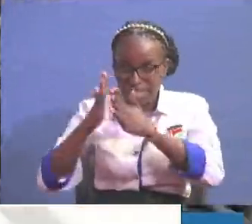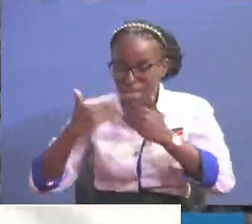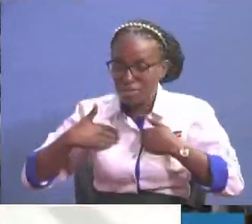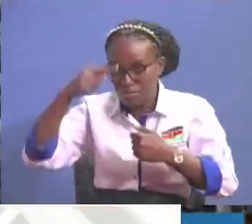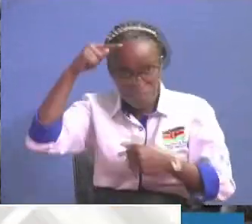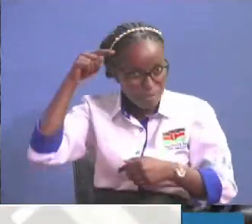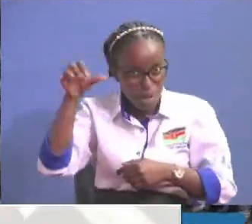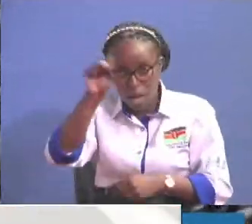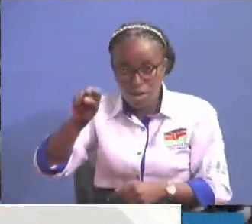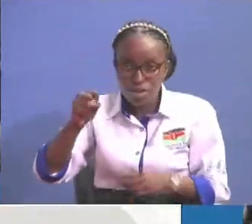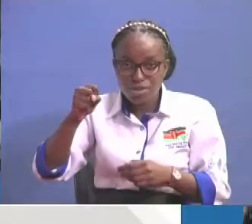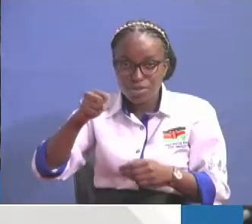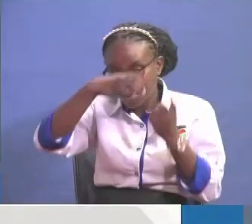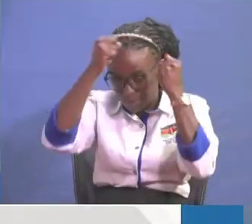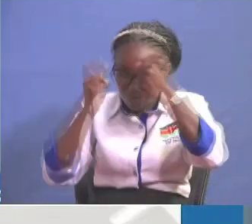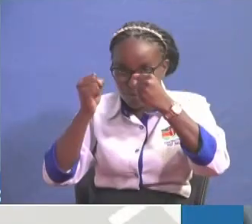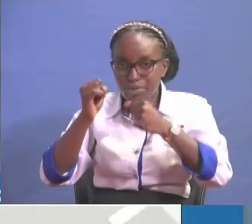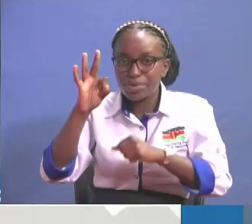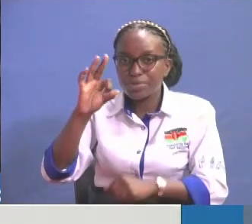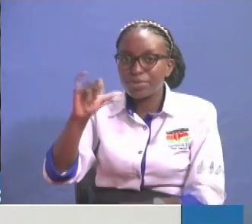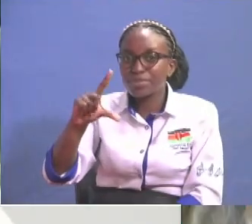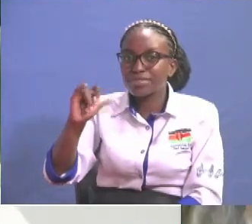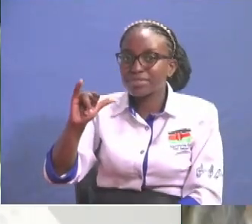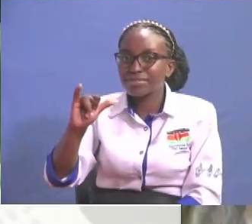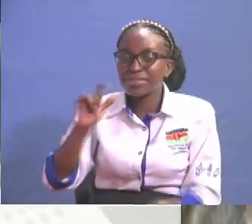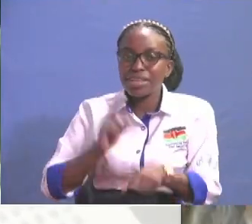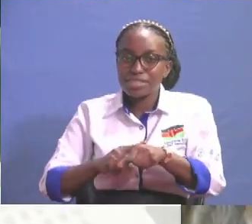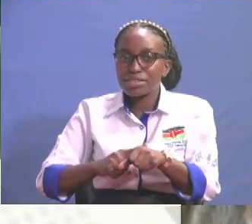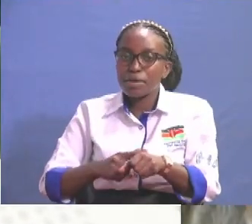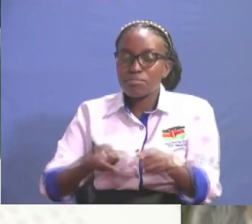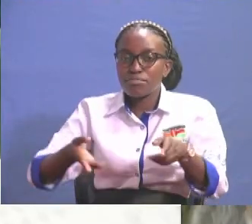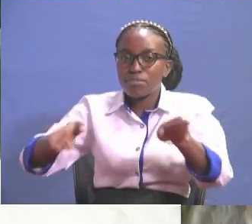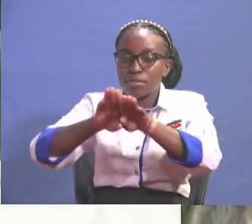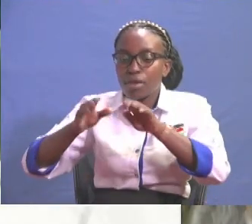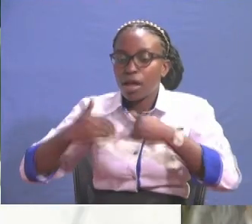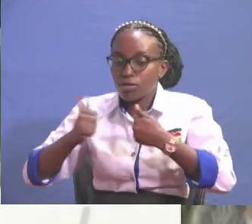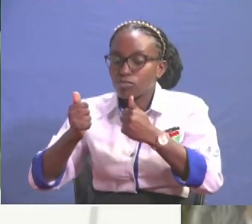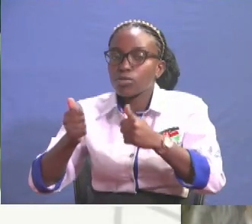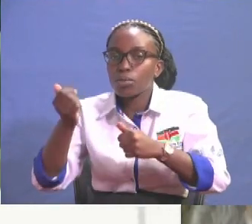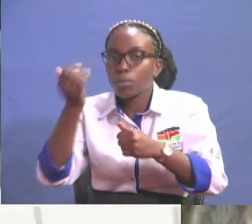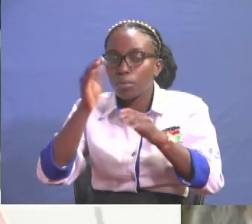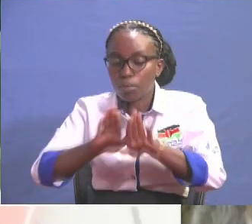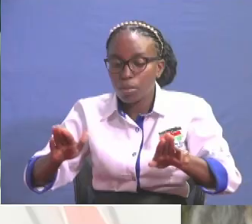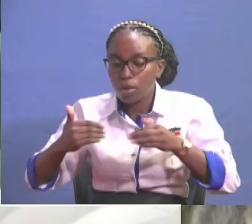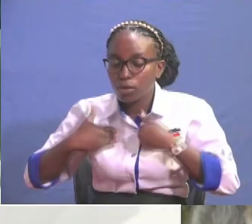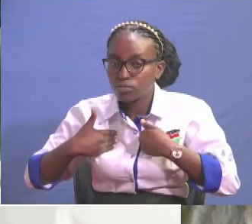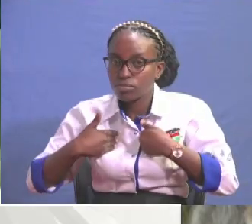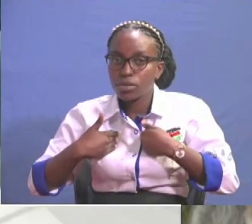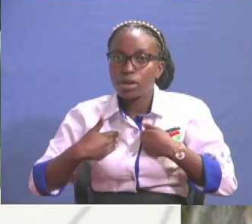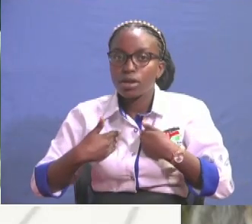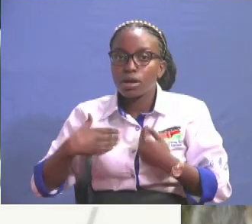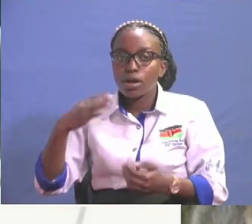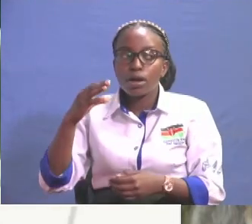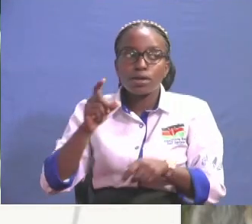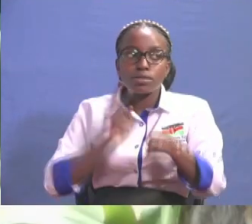is the right insect to fill that gap. It is evident that this organic fertilizer, commonly